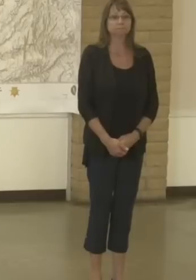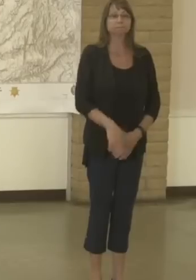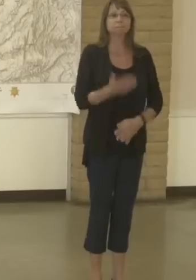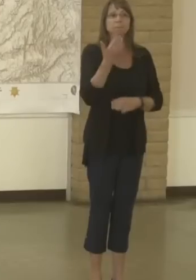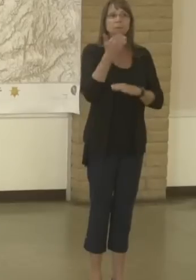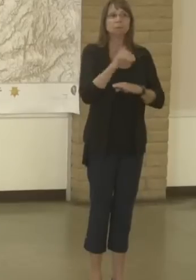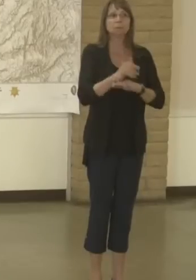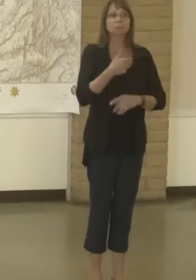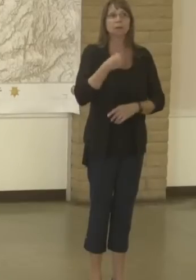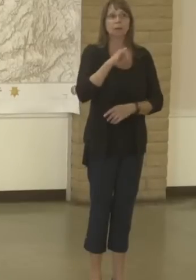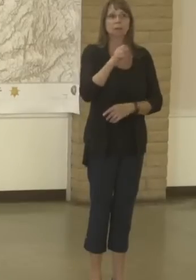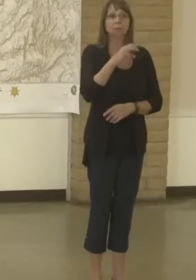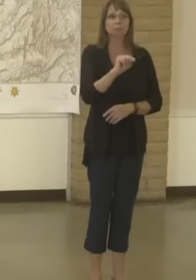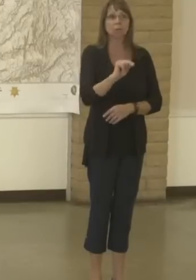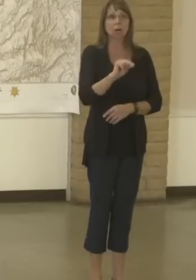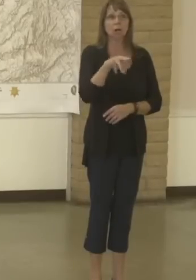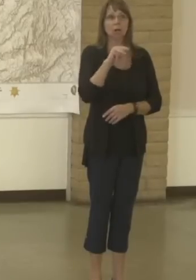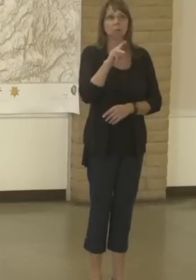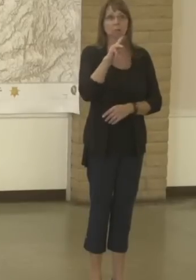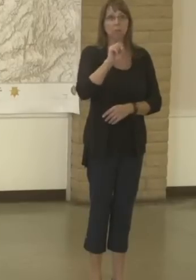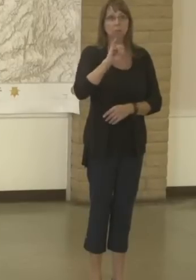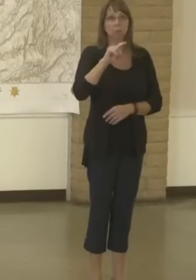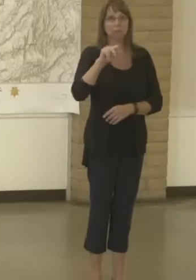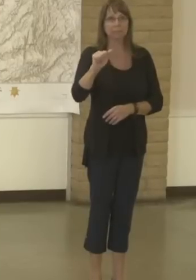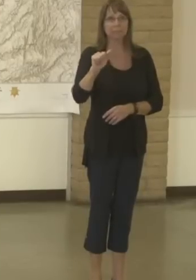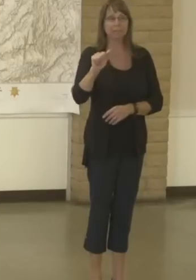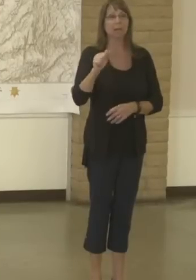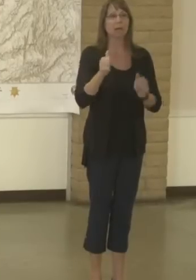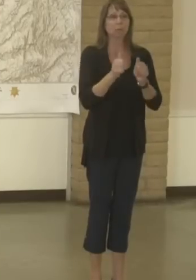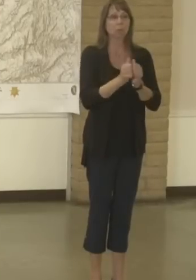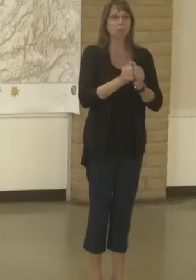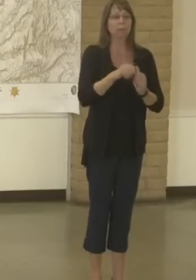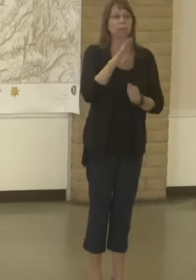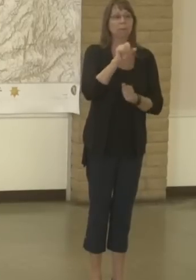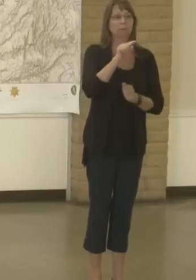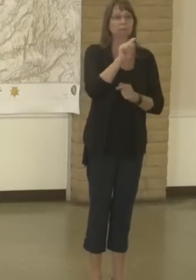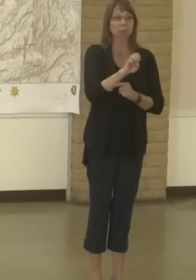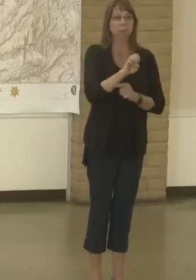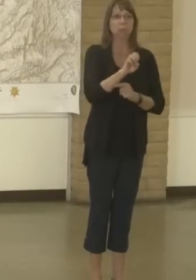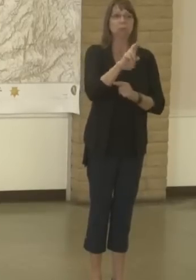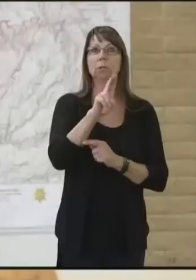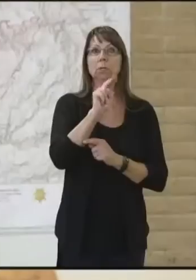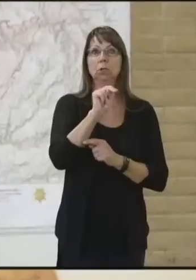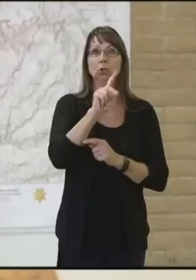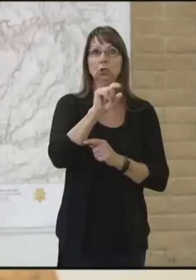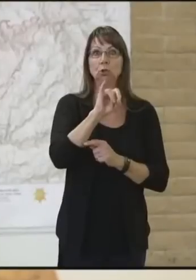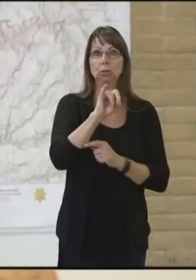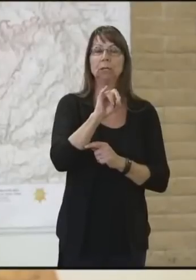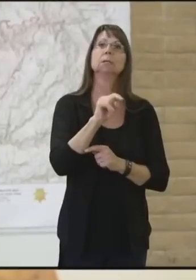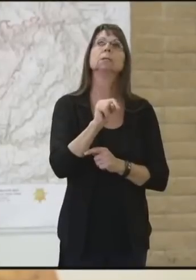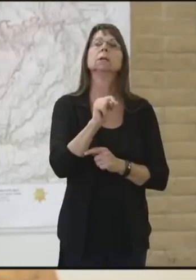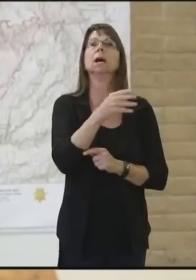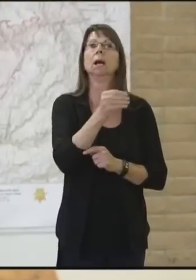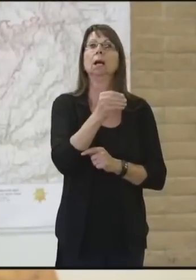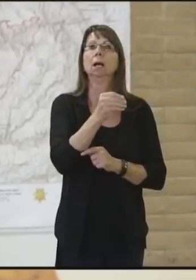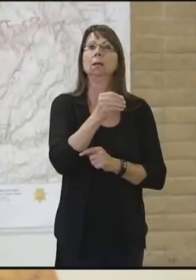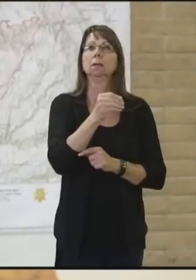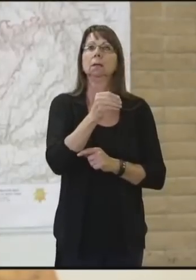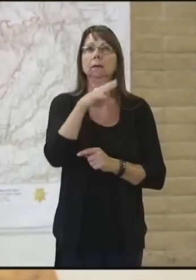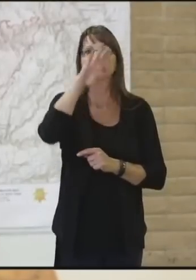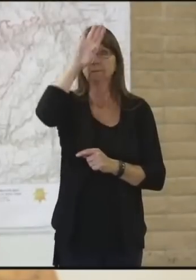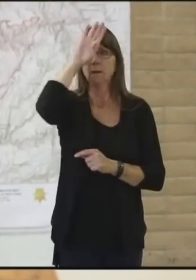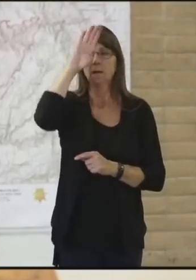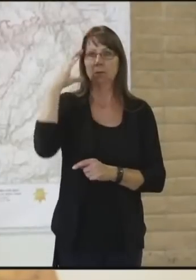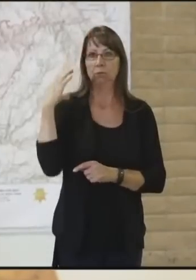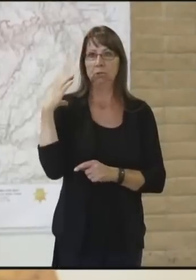Good evening. My name is John Messina. I'm the Butte Unit in the Butte County Fire Department Fire Chief. And as you heard